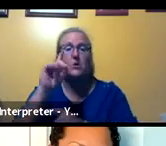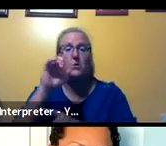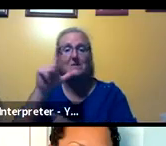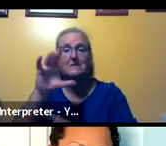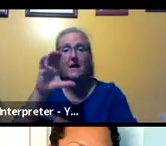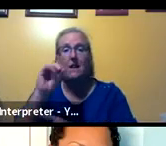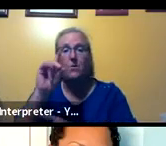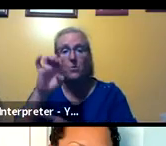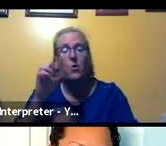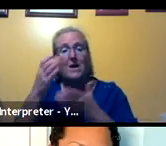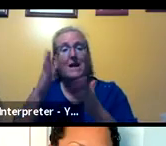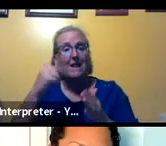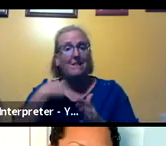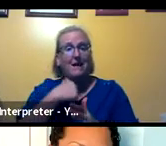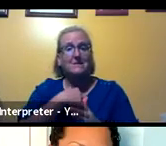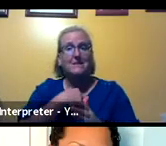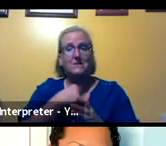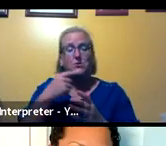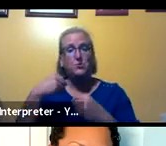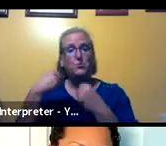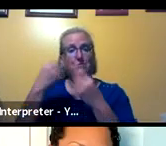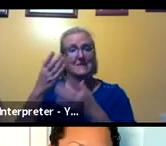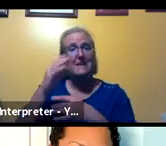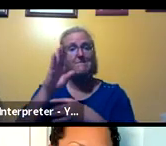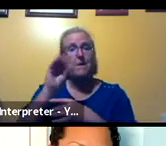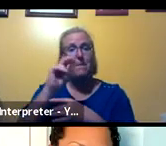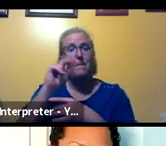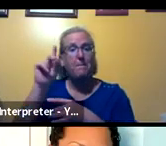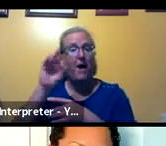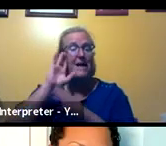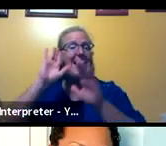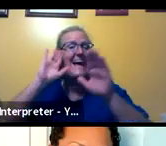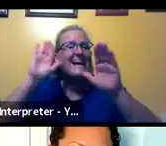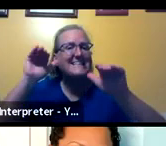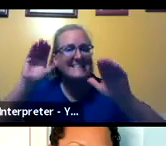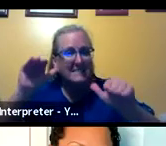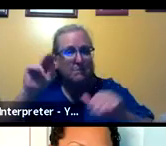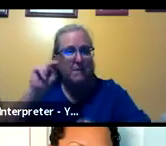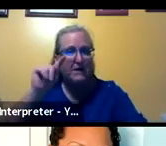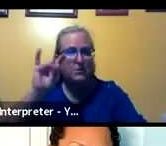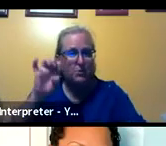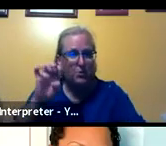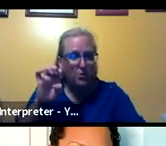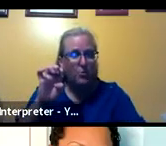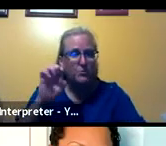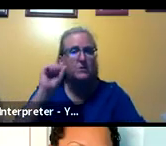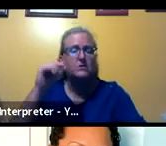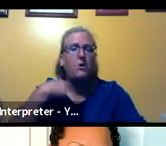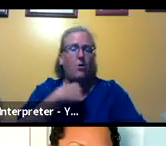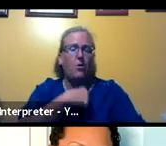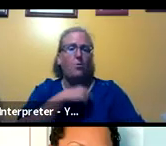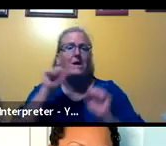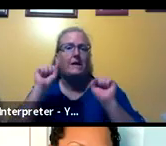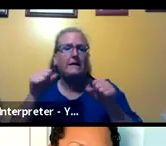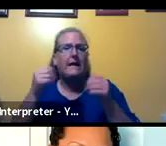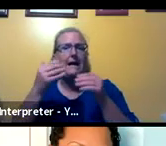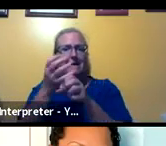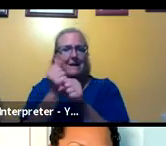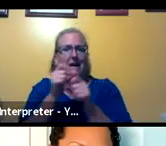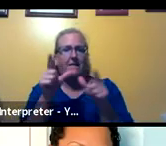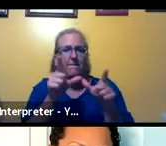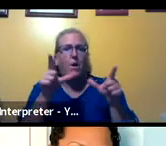us to issue a bond anticipation note in anticipation of those bonds, so that we can get our local